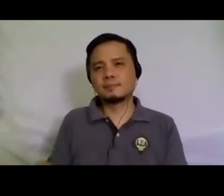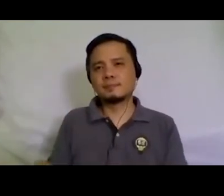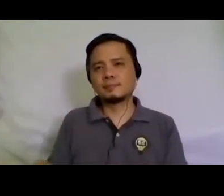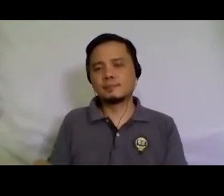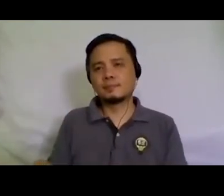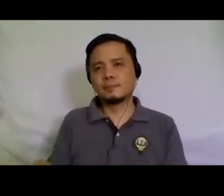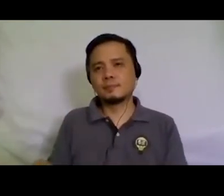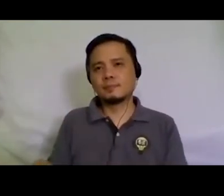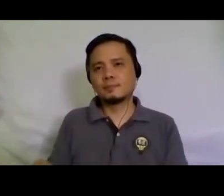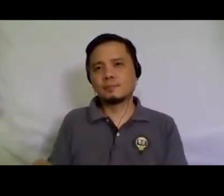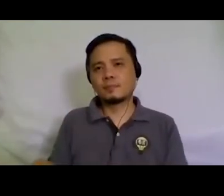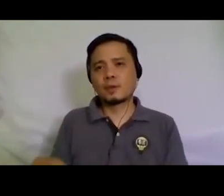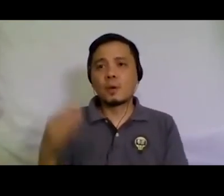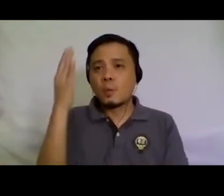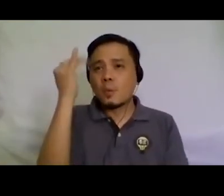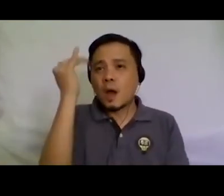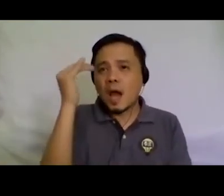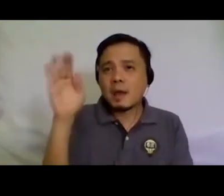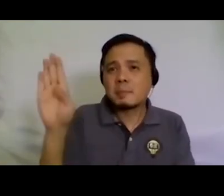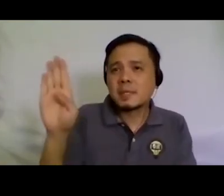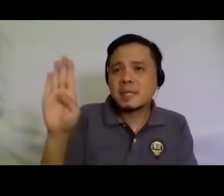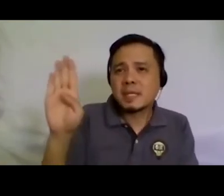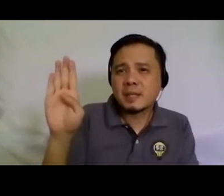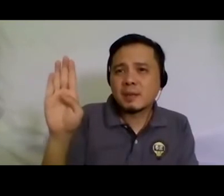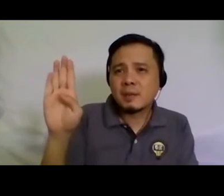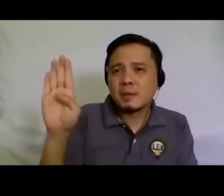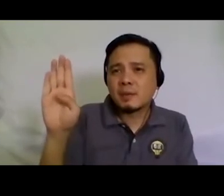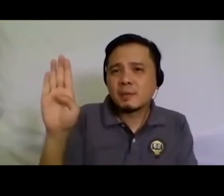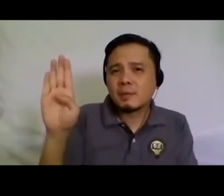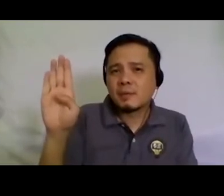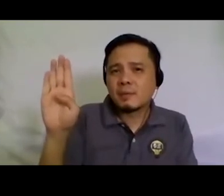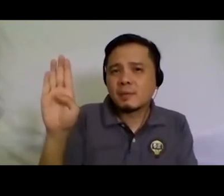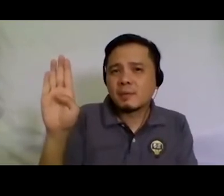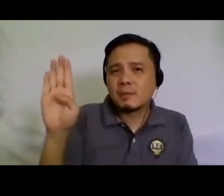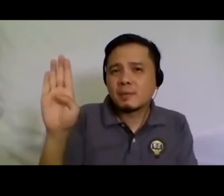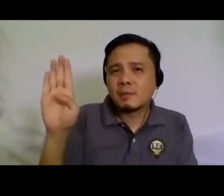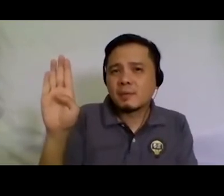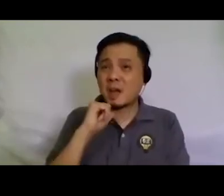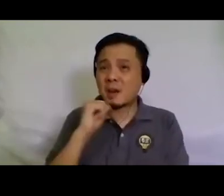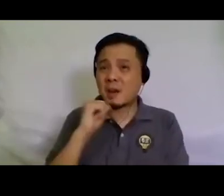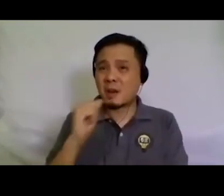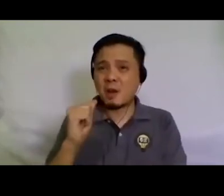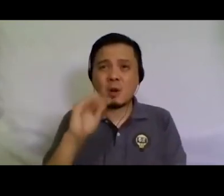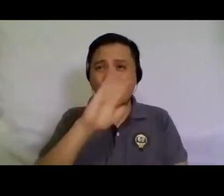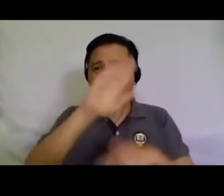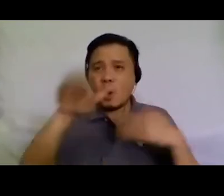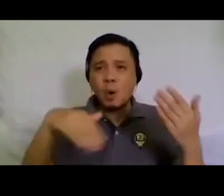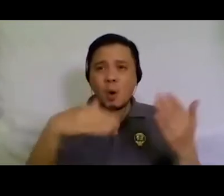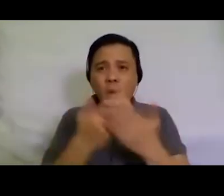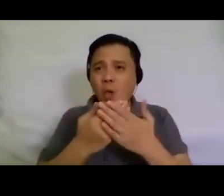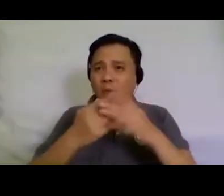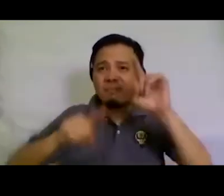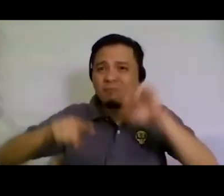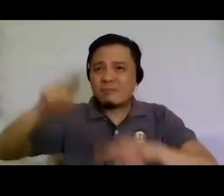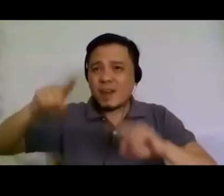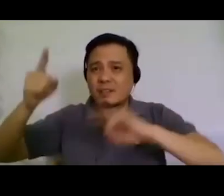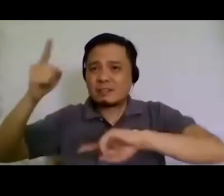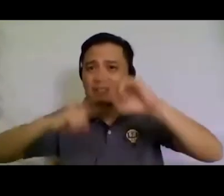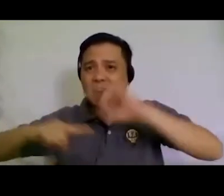to use B? Why don't we want to put all the materials, the variation in a textbook?